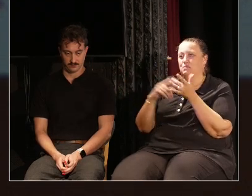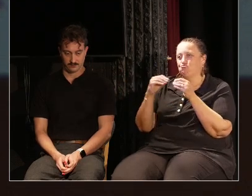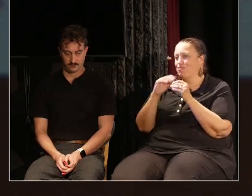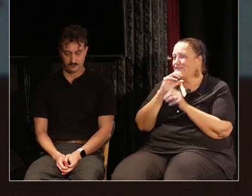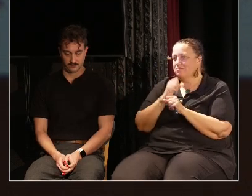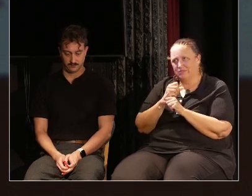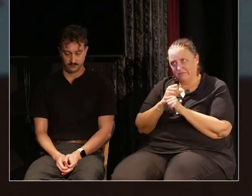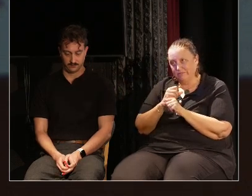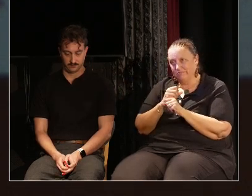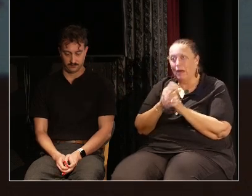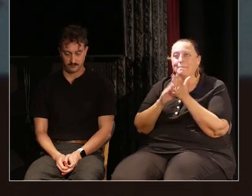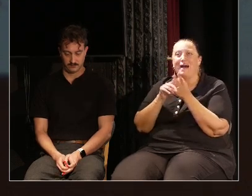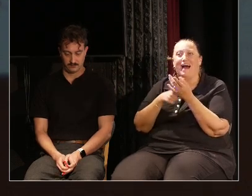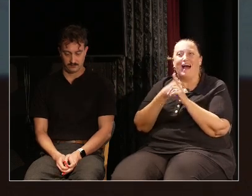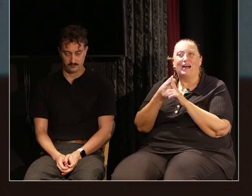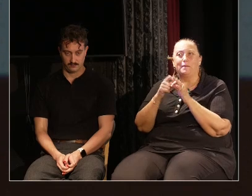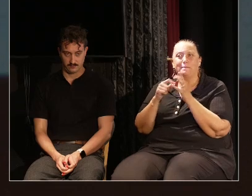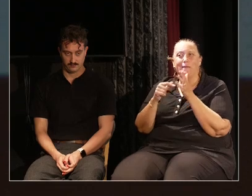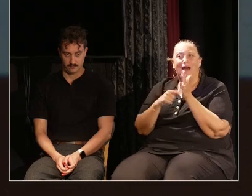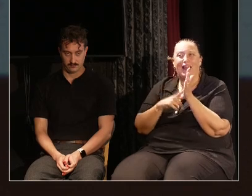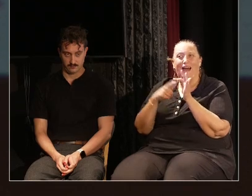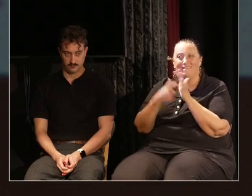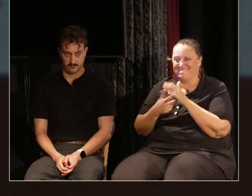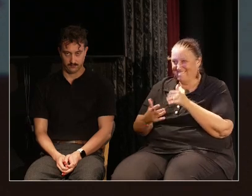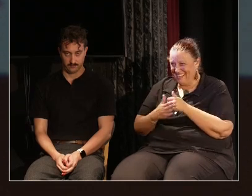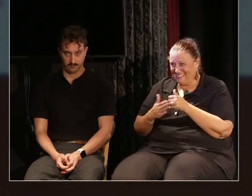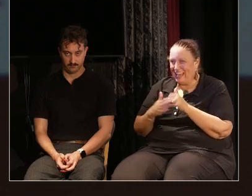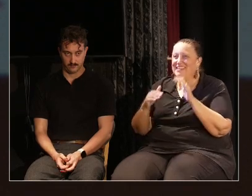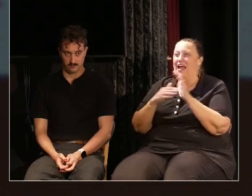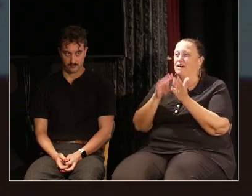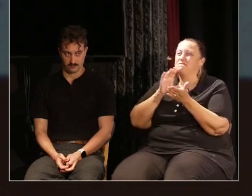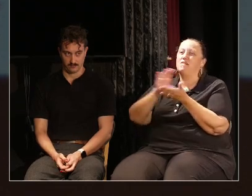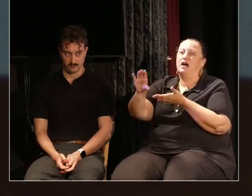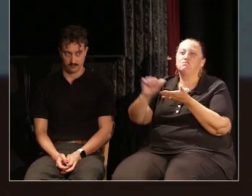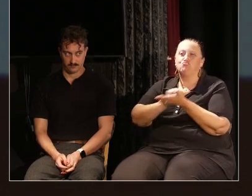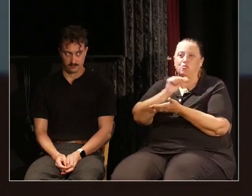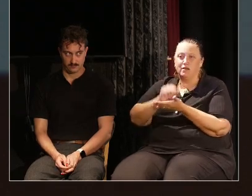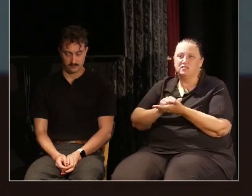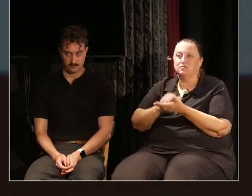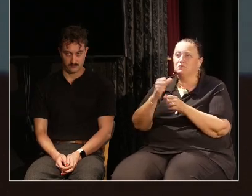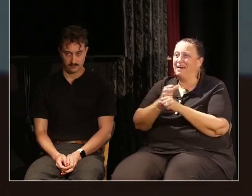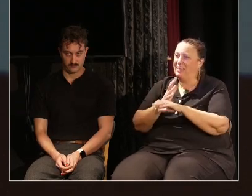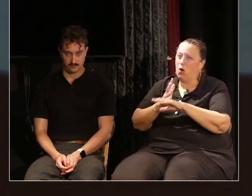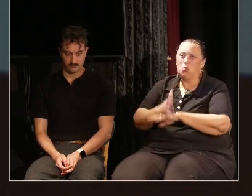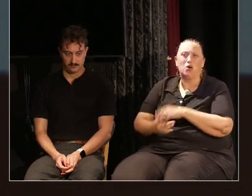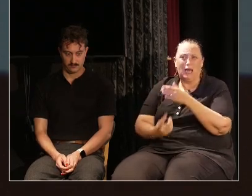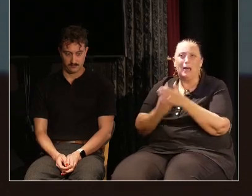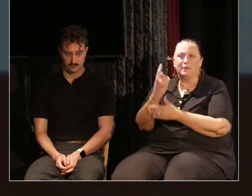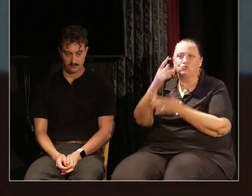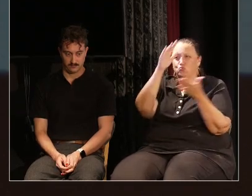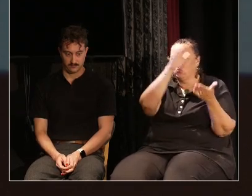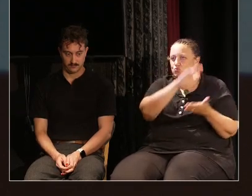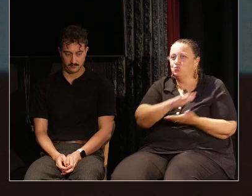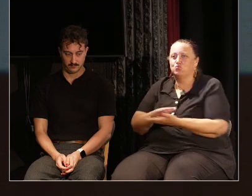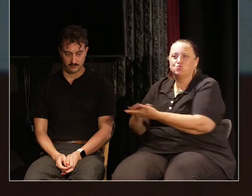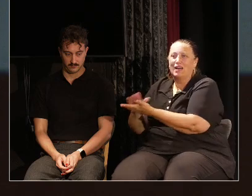continue. Now, that's something that he fixed. We are now on track with funding to make the work happen, and